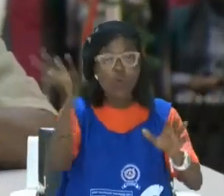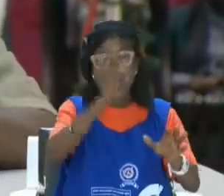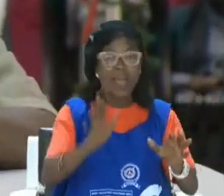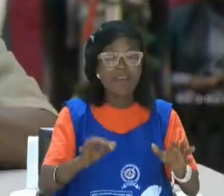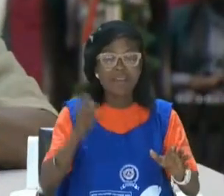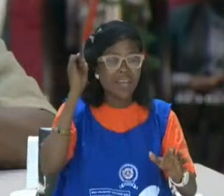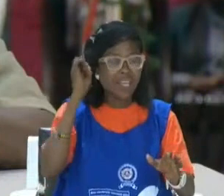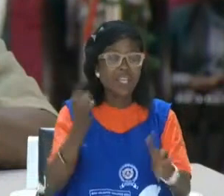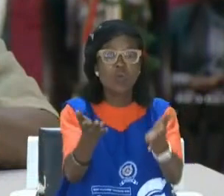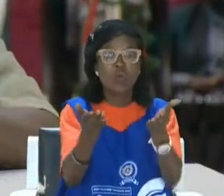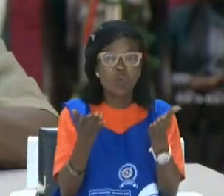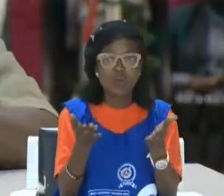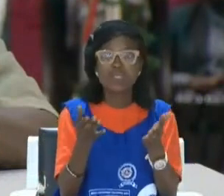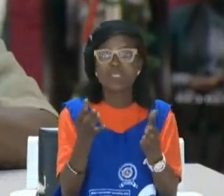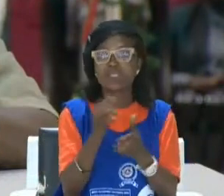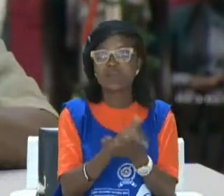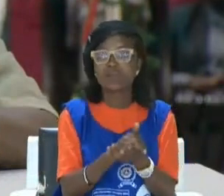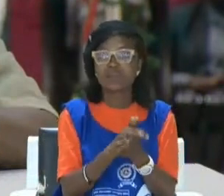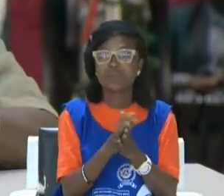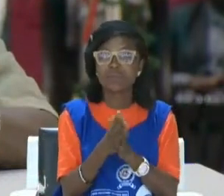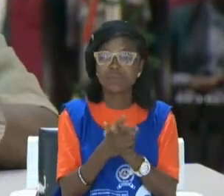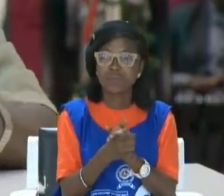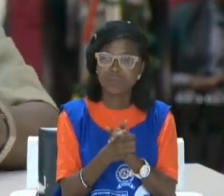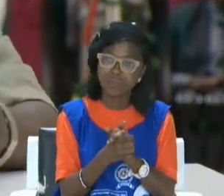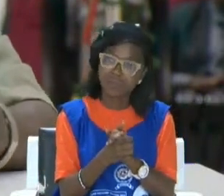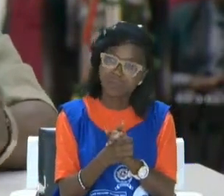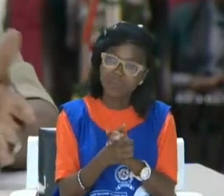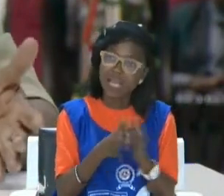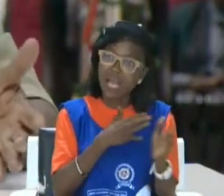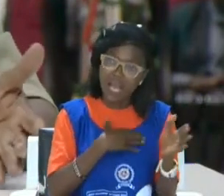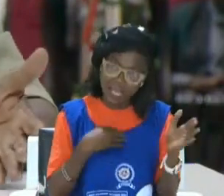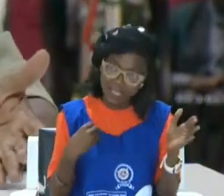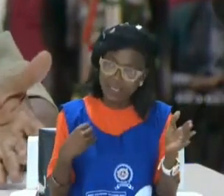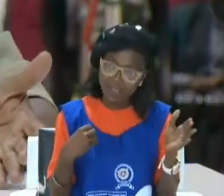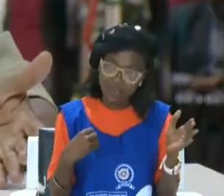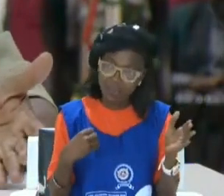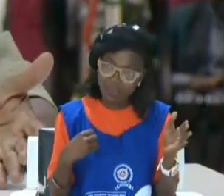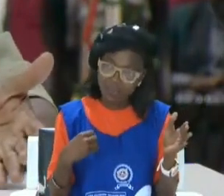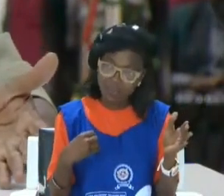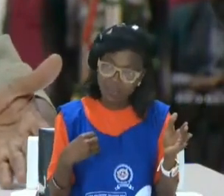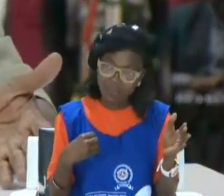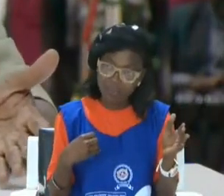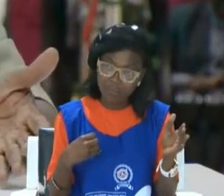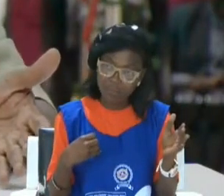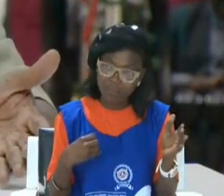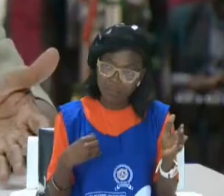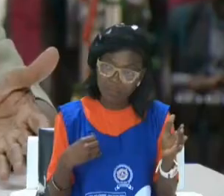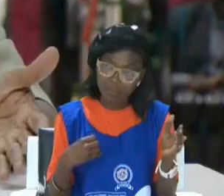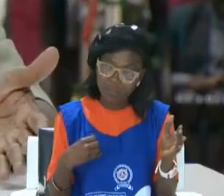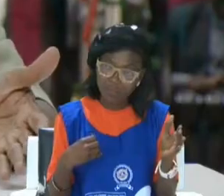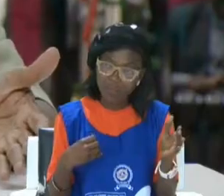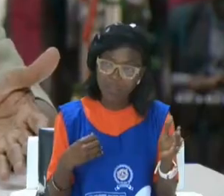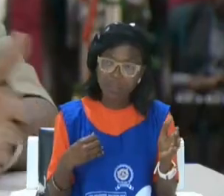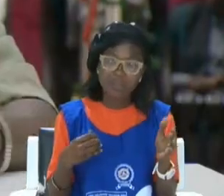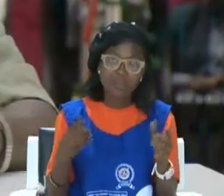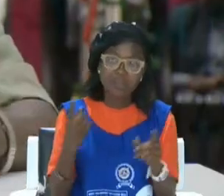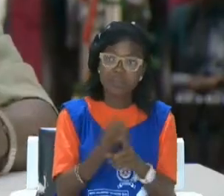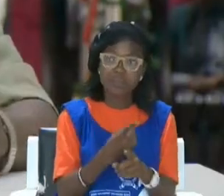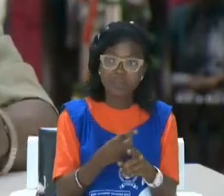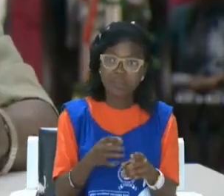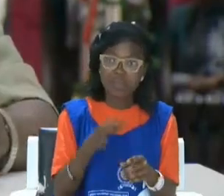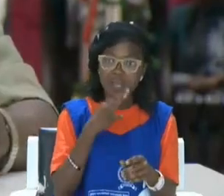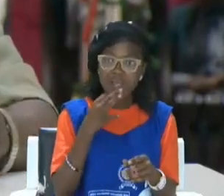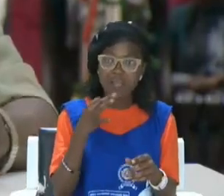And Just hear the sound. You can